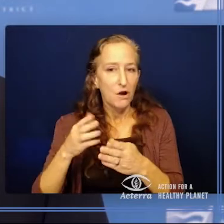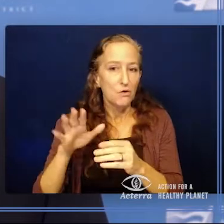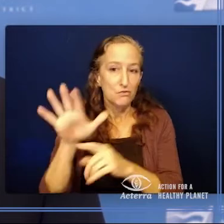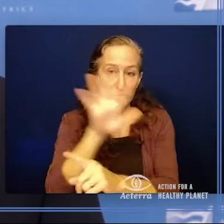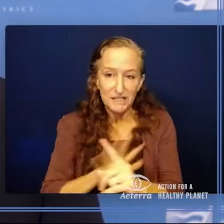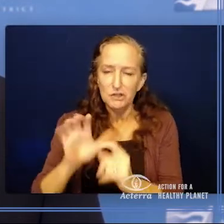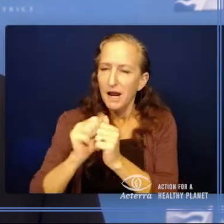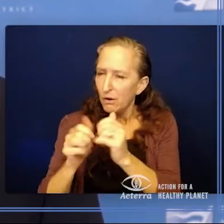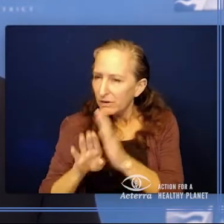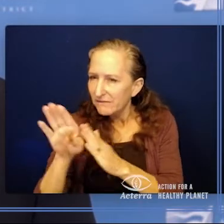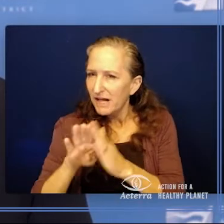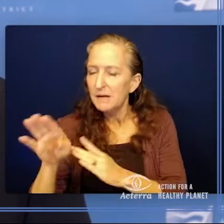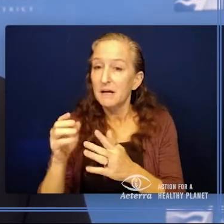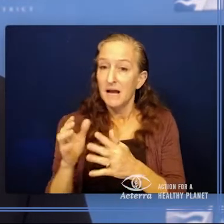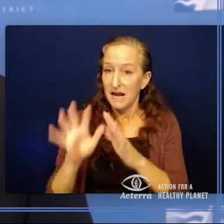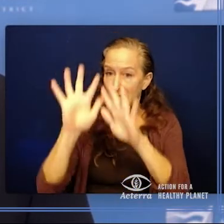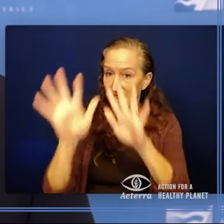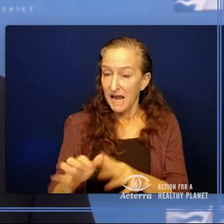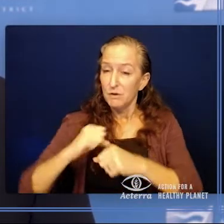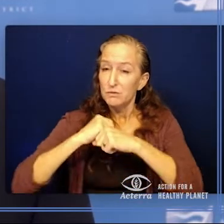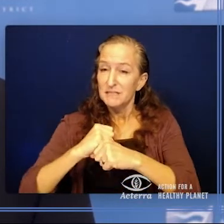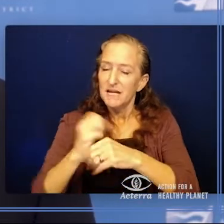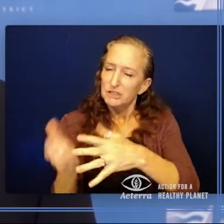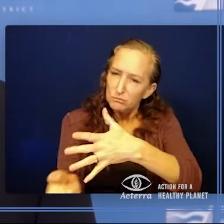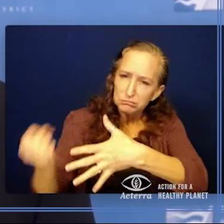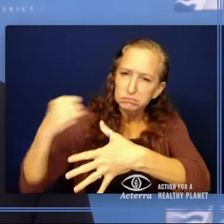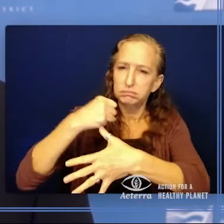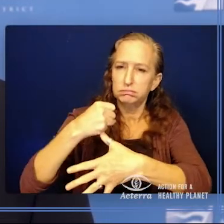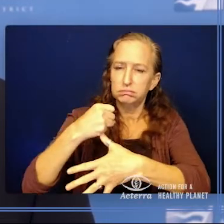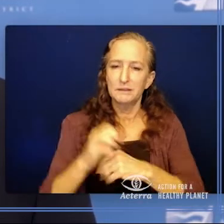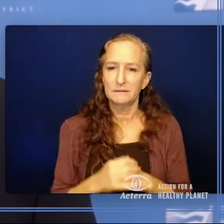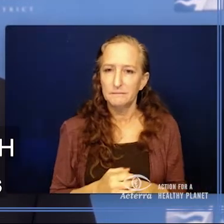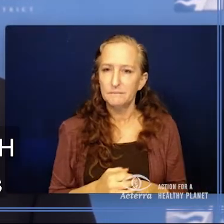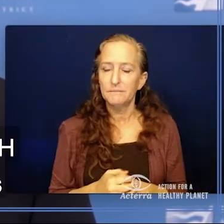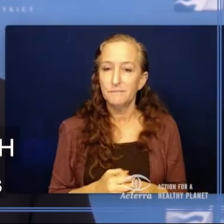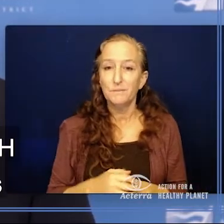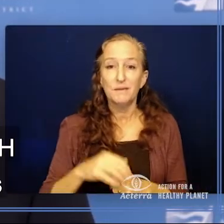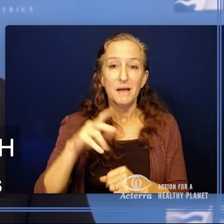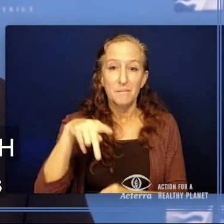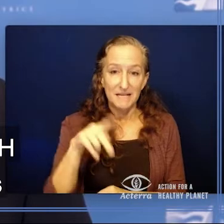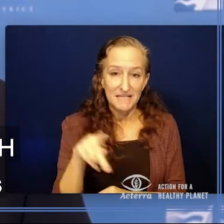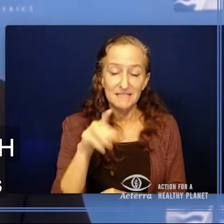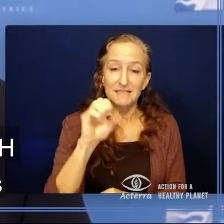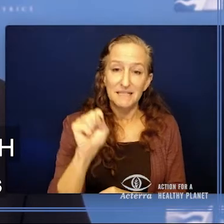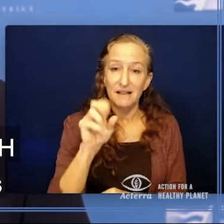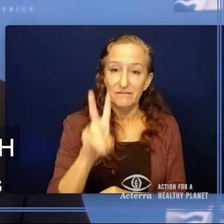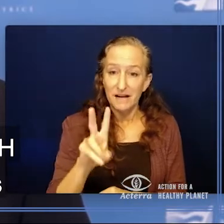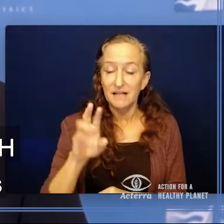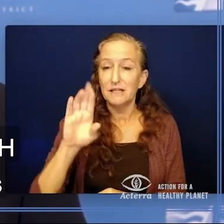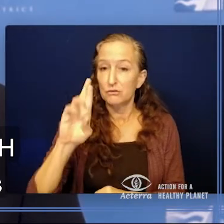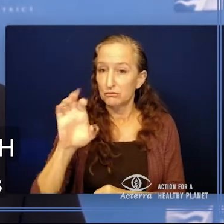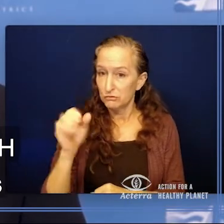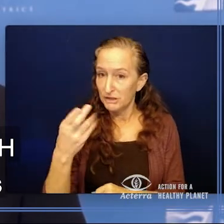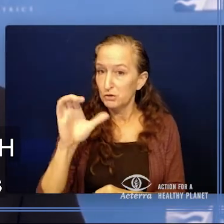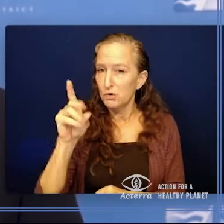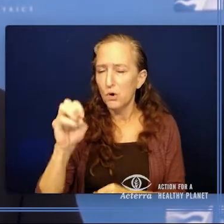putting climate protection at the forefront of our planning and decision-making. The Peninsula Silicon Valley REACH Code Initiative is